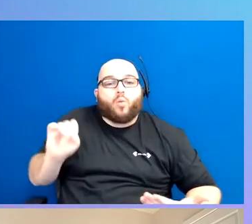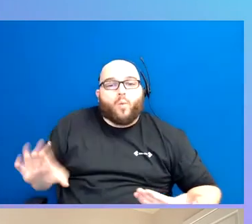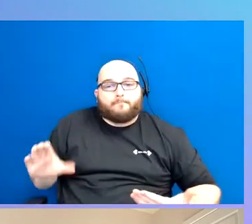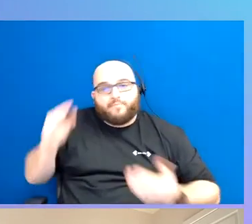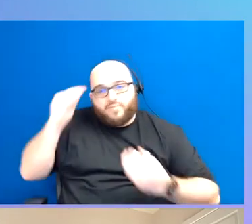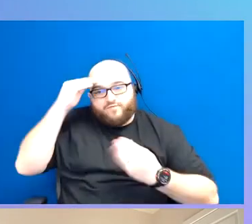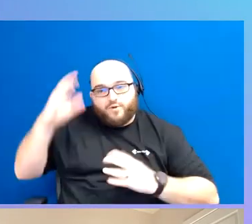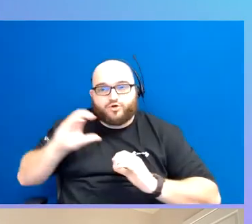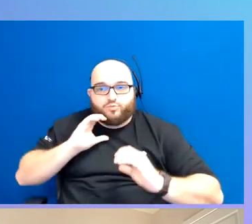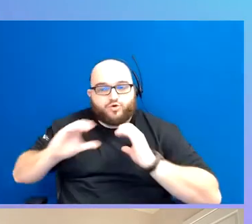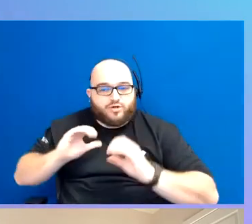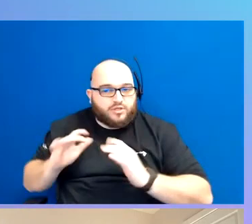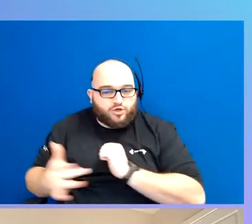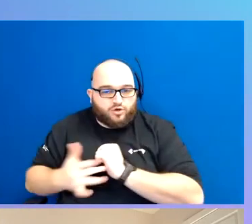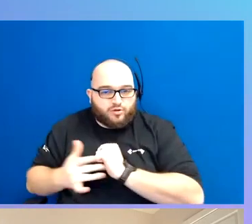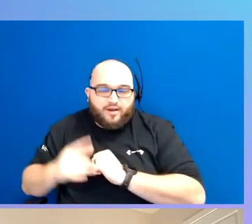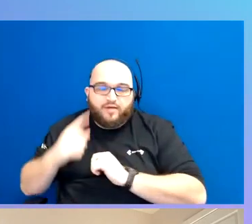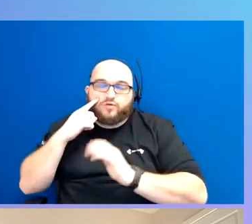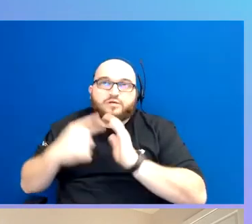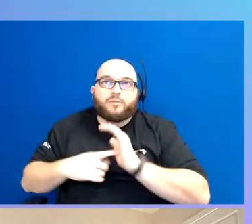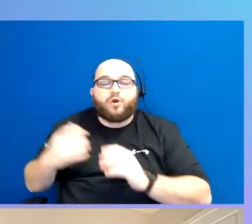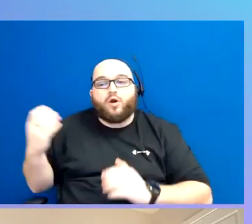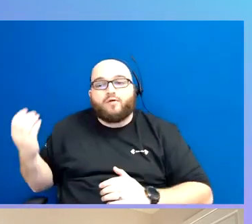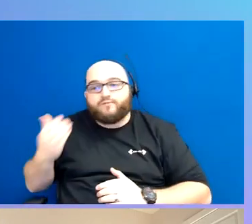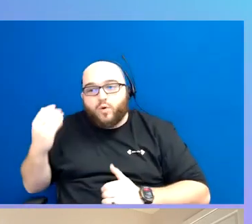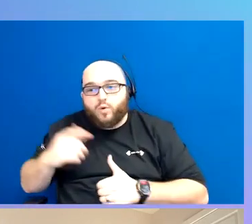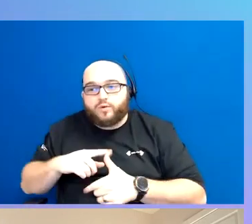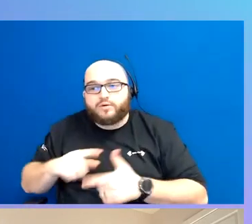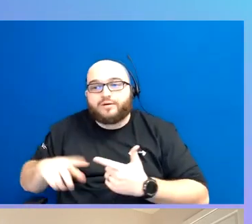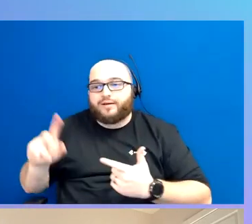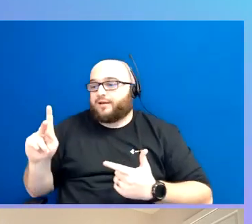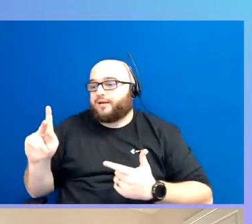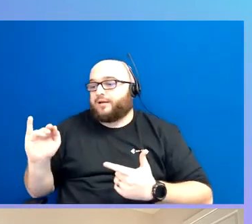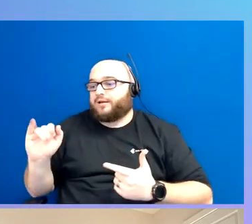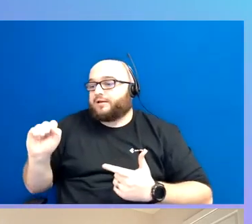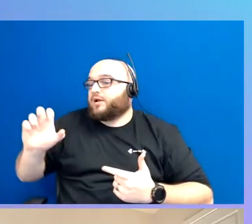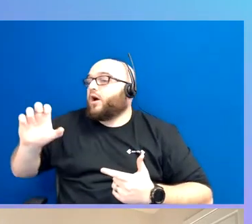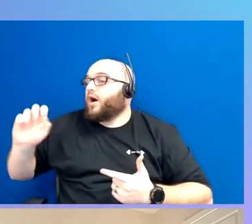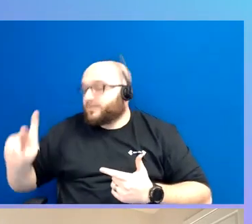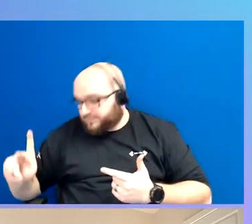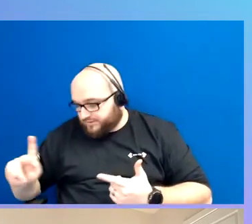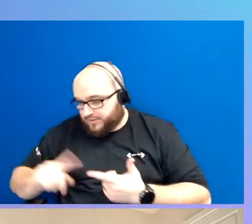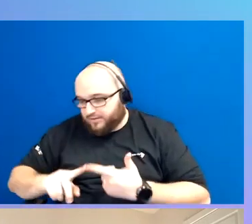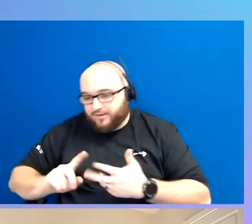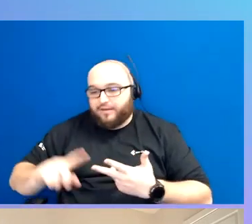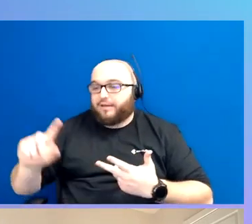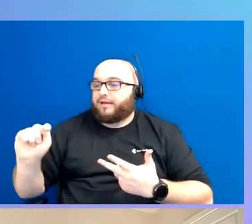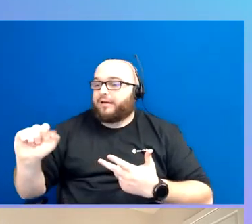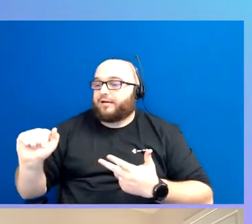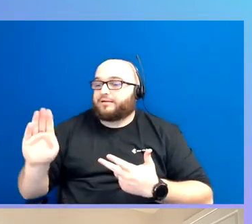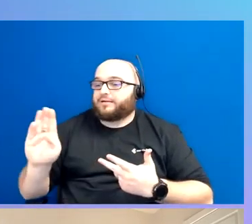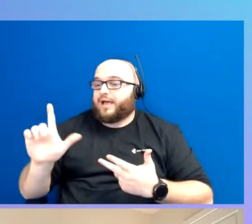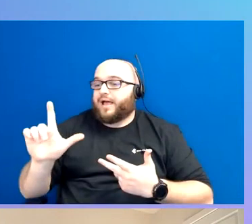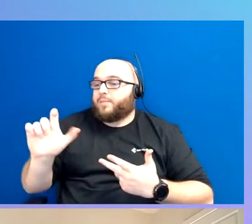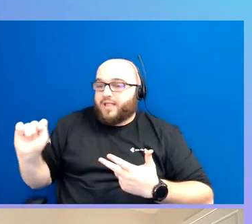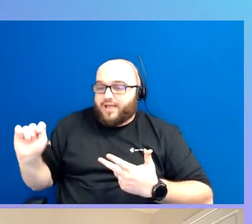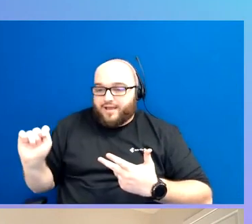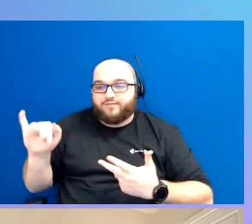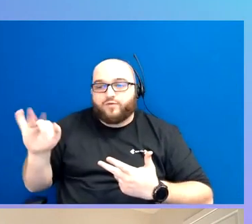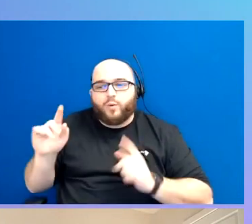that includes, mobile devices, kiosks, or tablets. Those tablets when you go to a restaurant